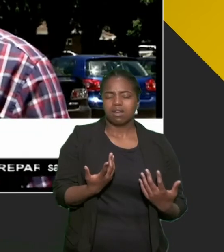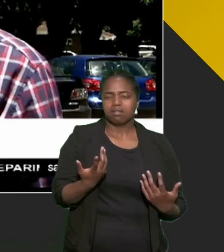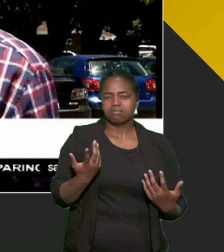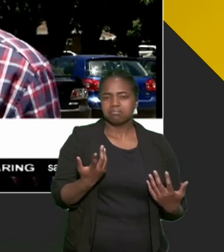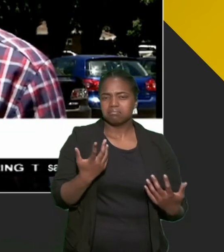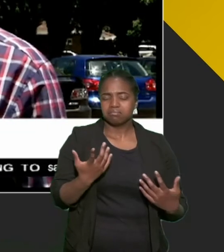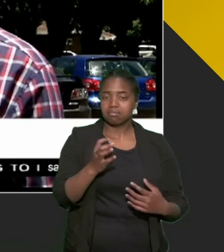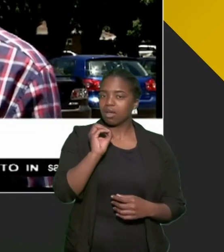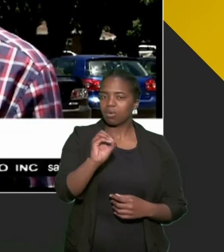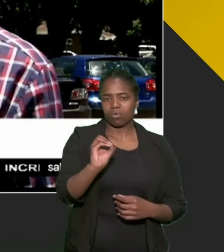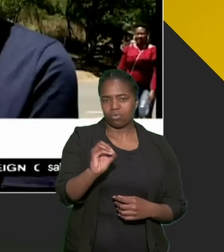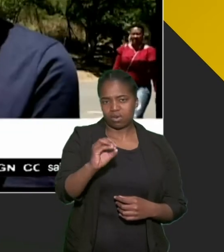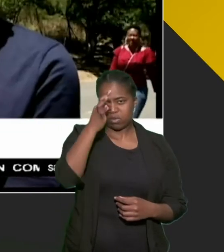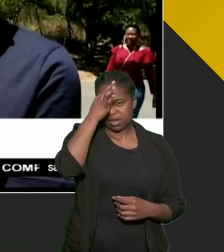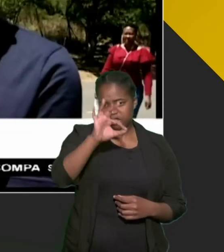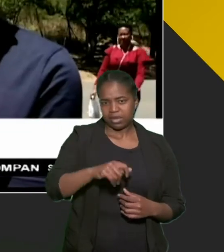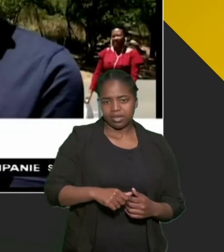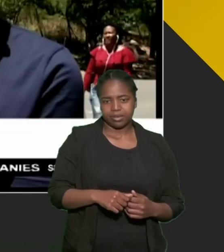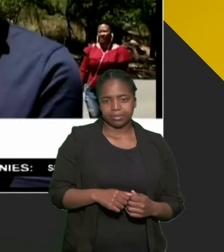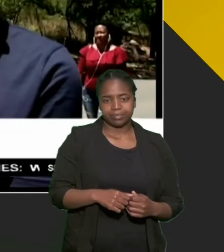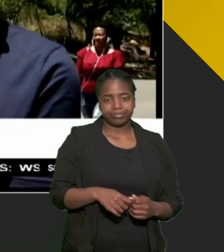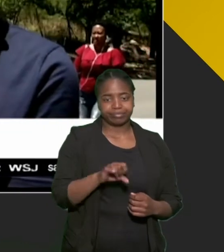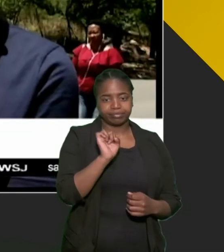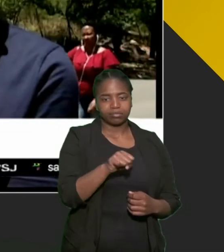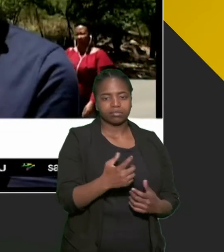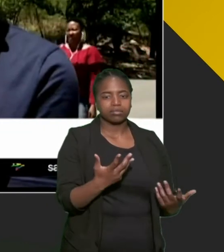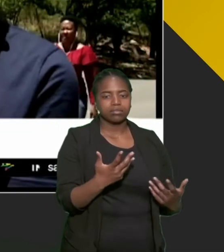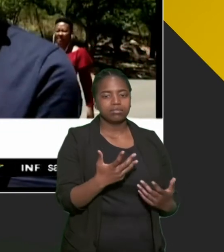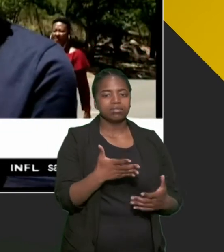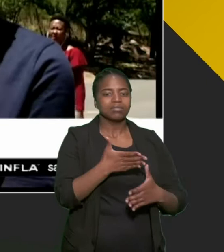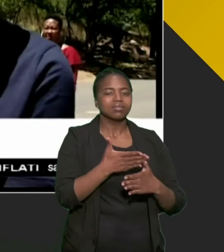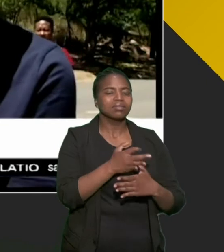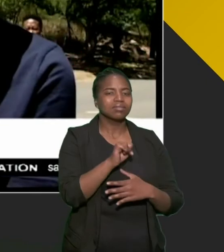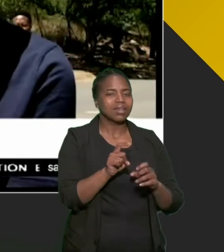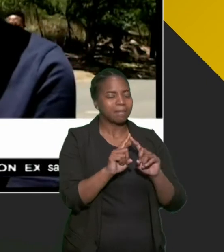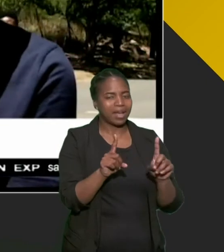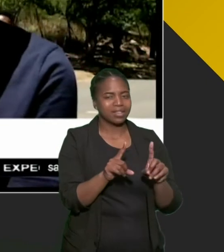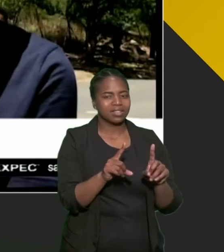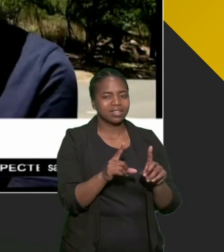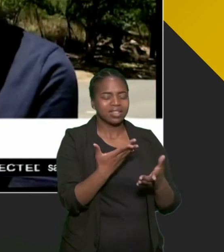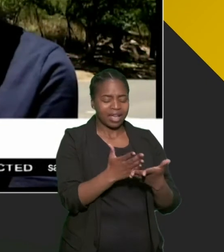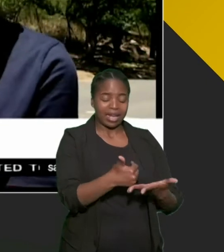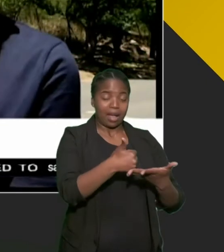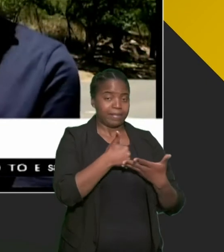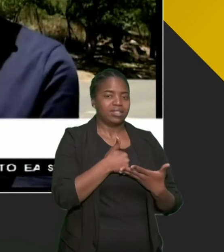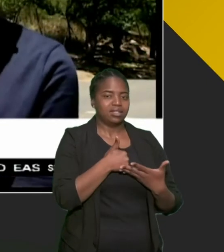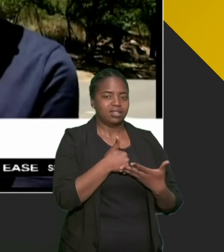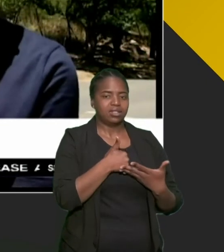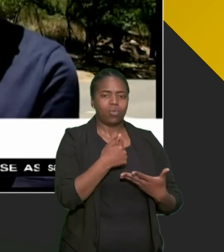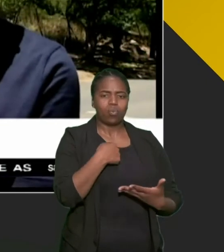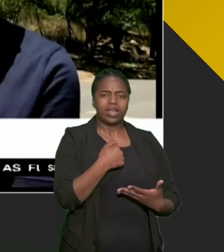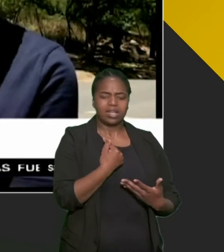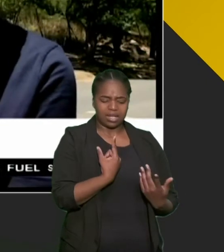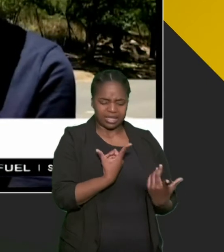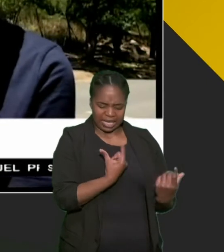that exists within government. Yes, there are no works, but they can help us with what we are already